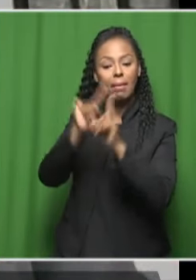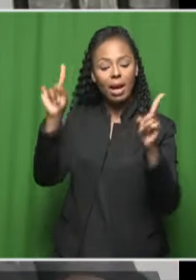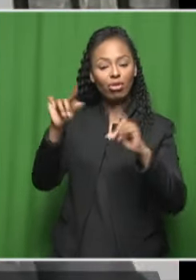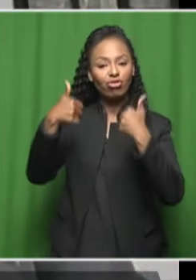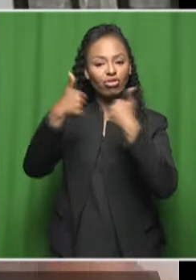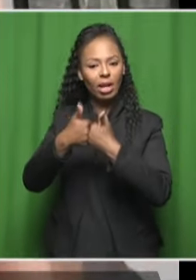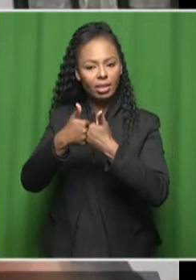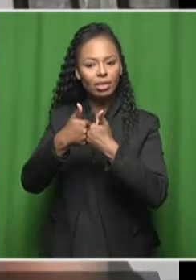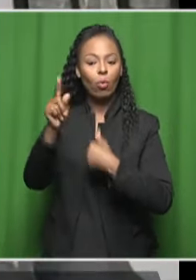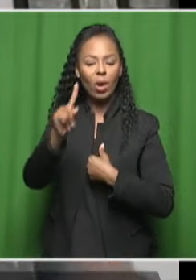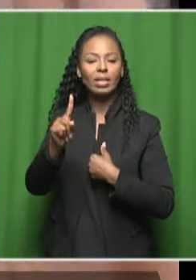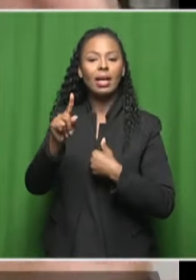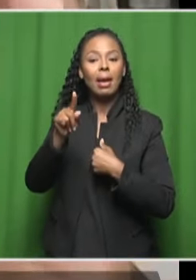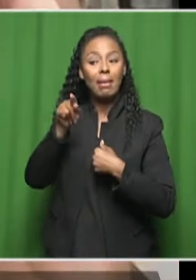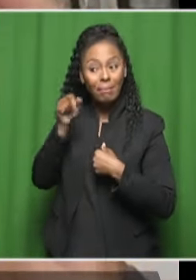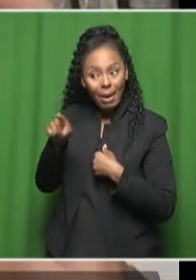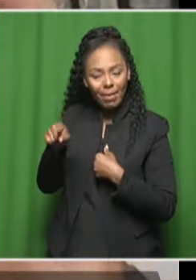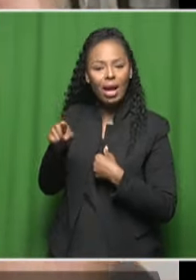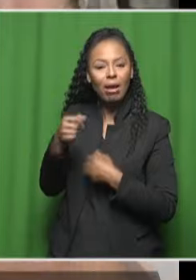that and maybe